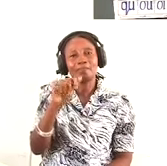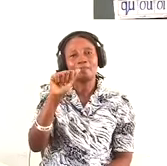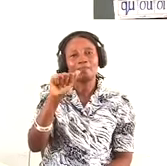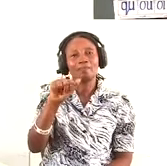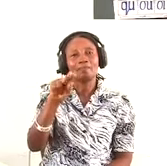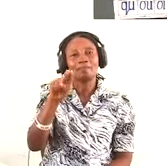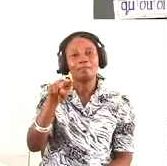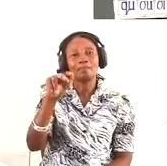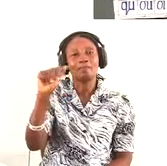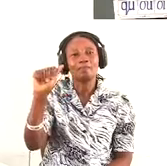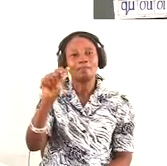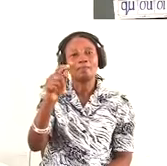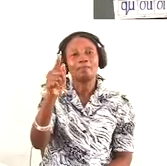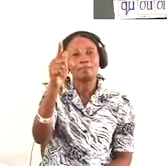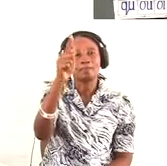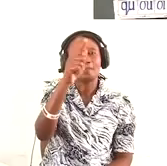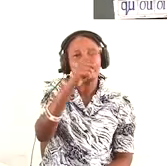Another.